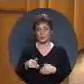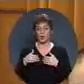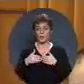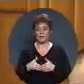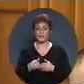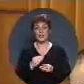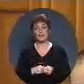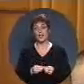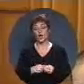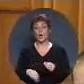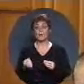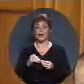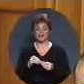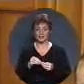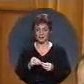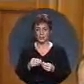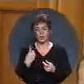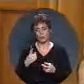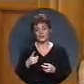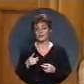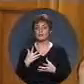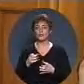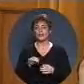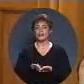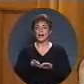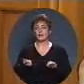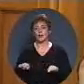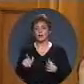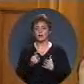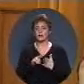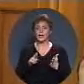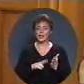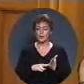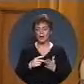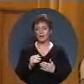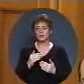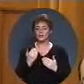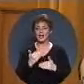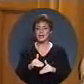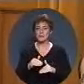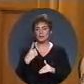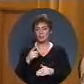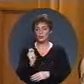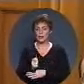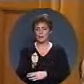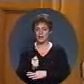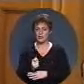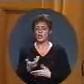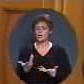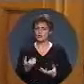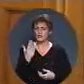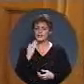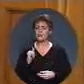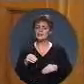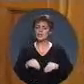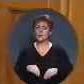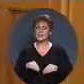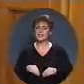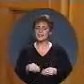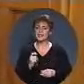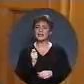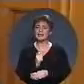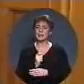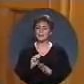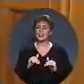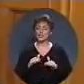species under moratorium. Mr. Speaker, can the Minister of Fisheries and Oceans tell the people of Newfoundland and Labrador and all Canadians what has